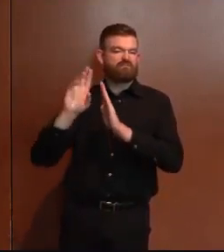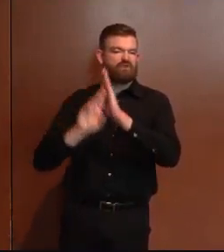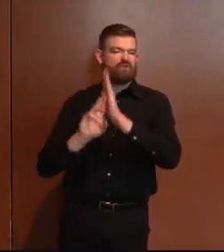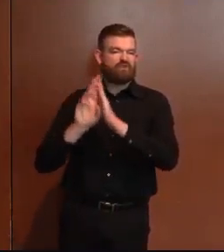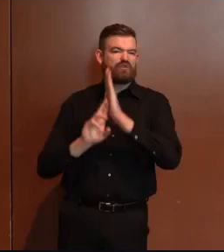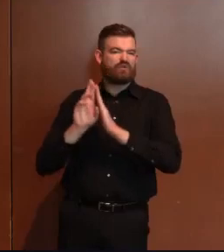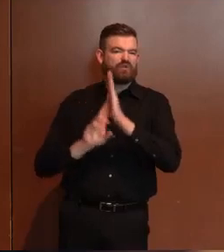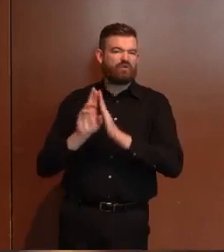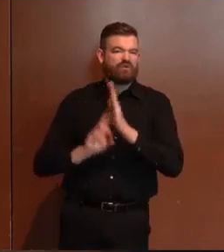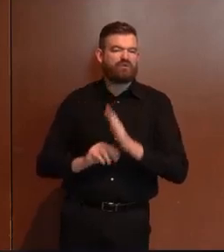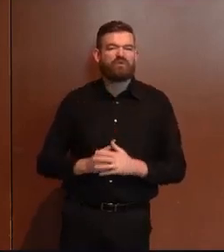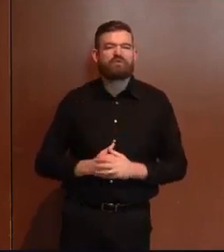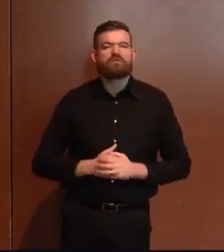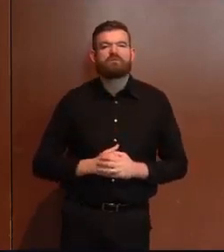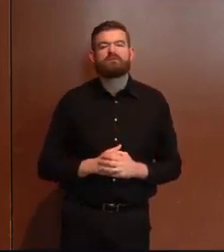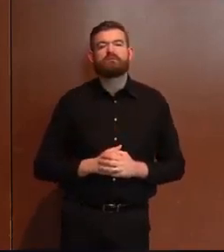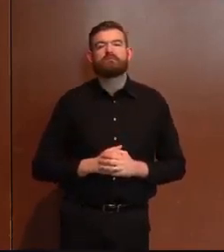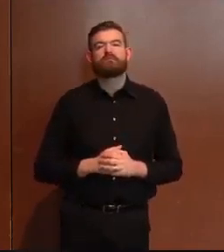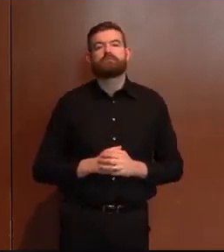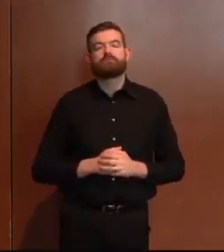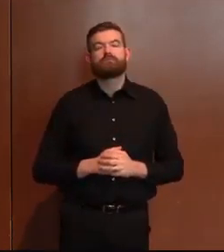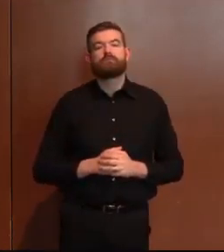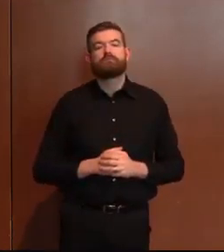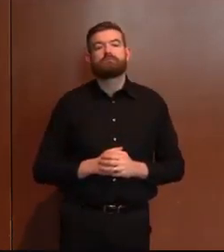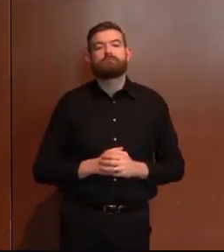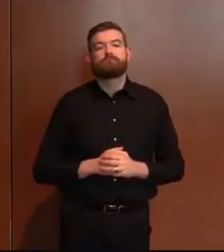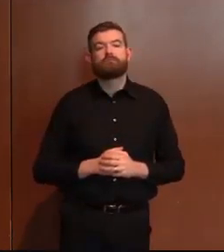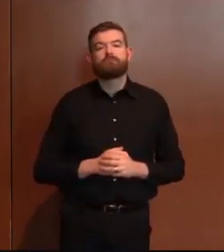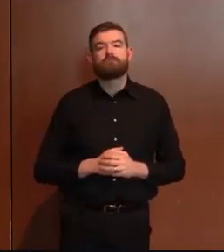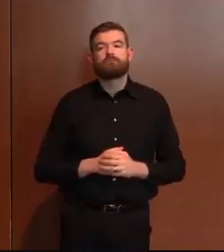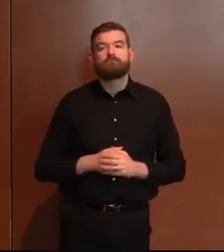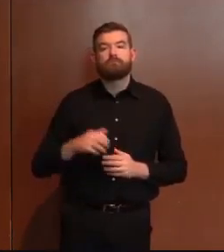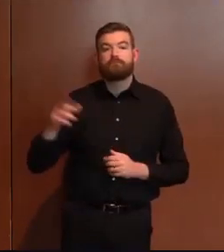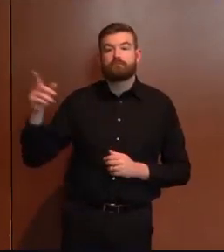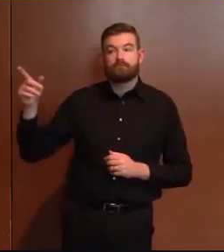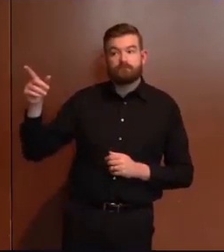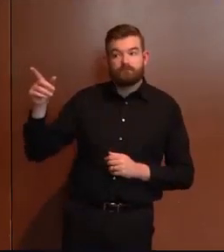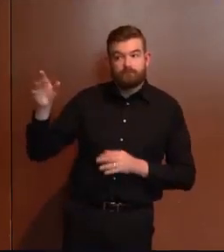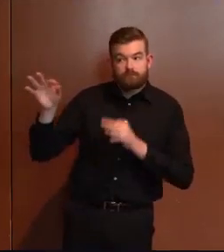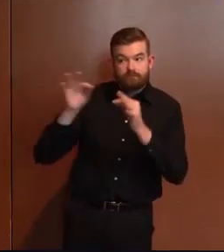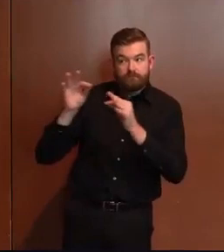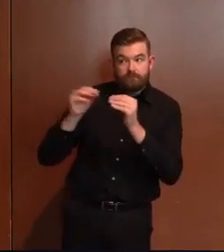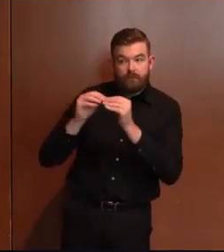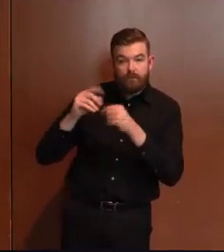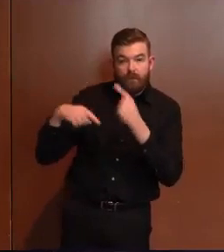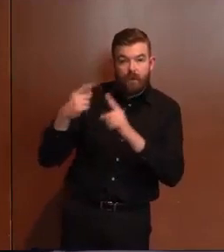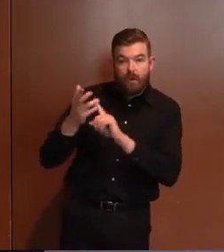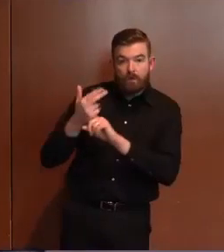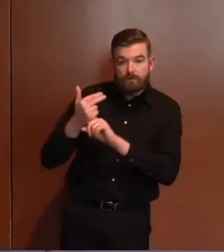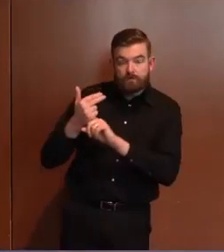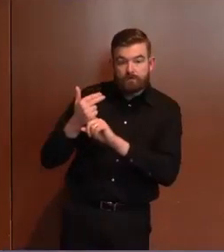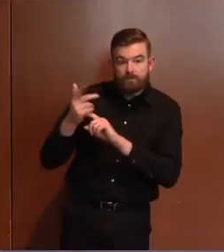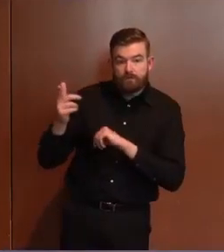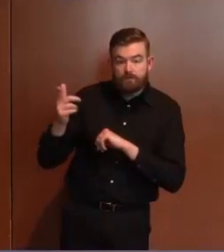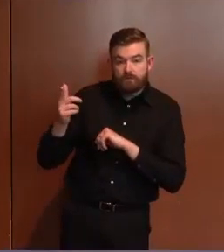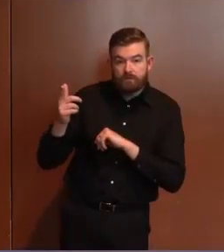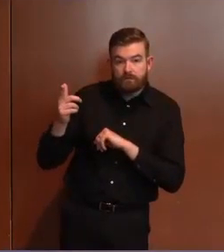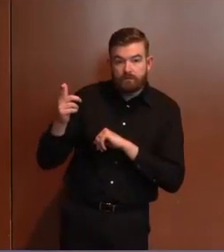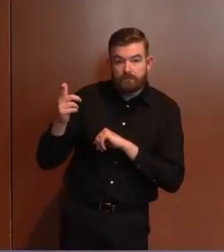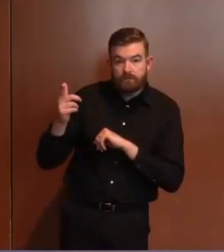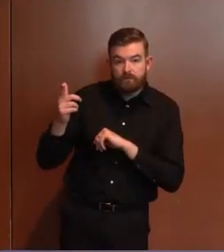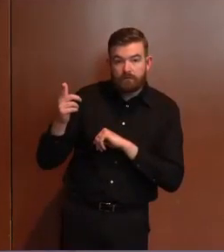color on the executive order regarding hotels and transit? Sure. The administrative order that the Colonel will issue today is actually